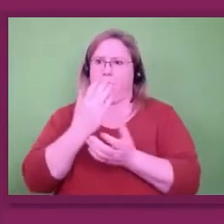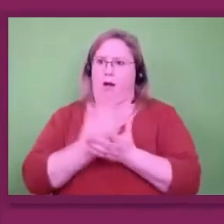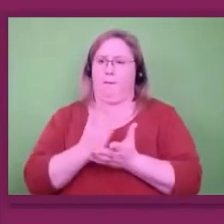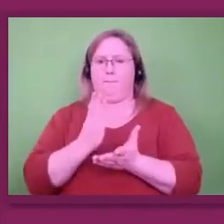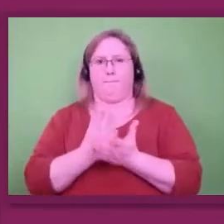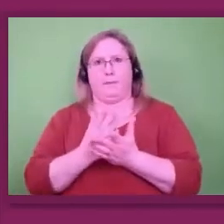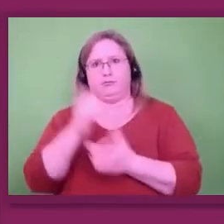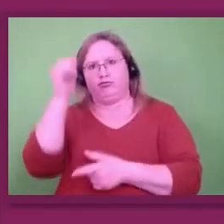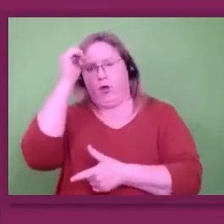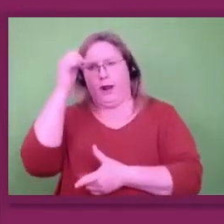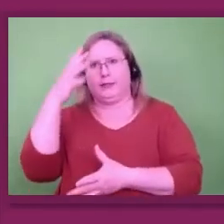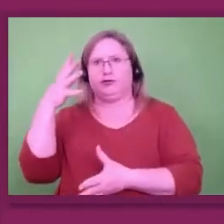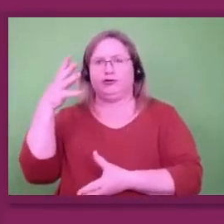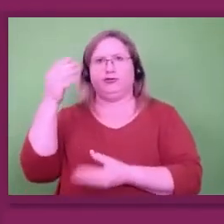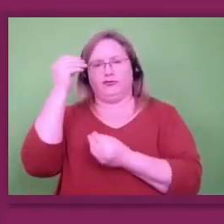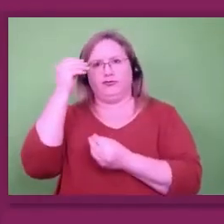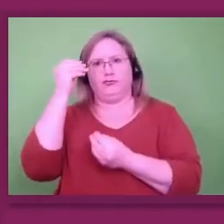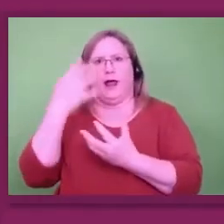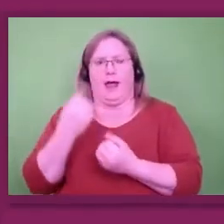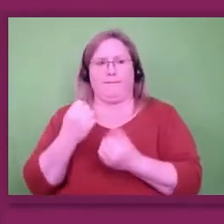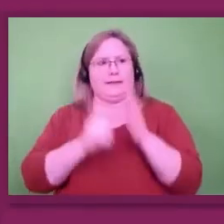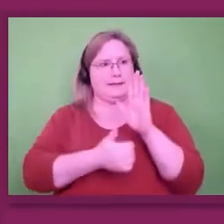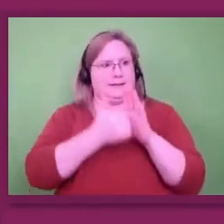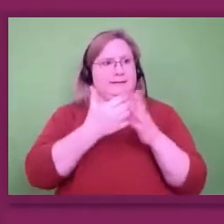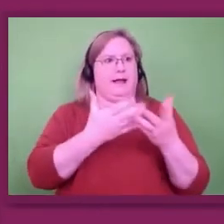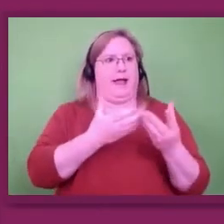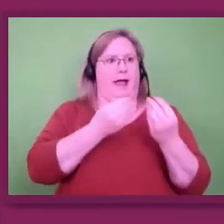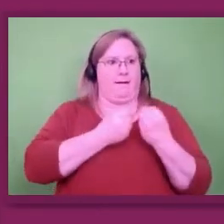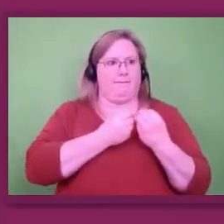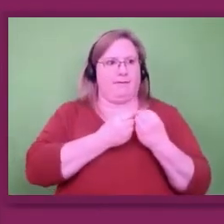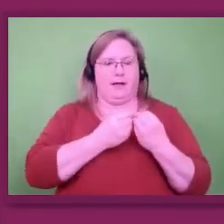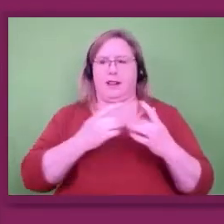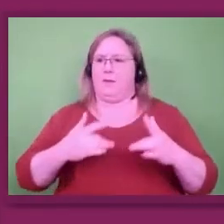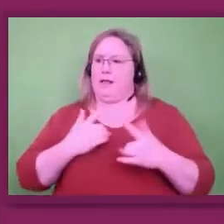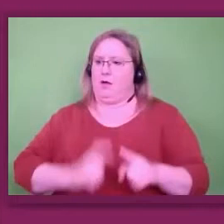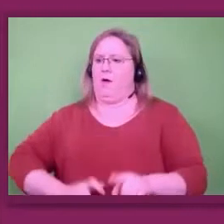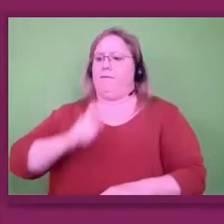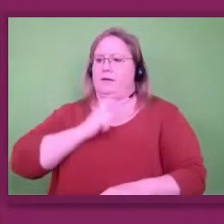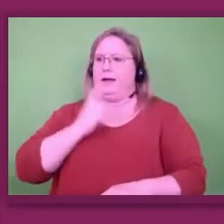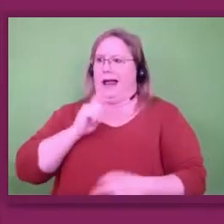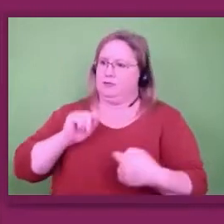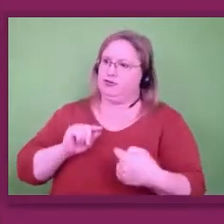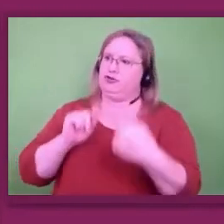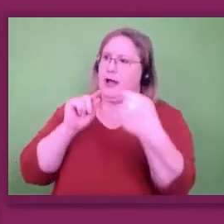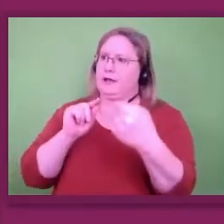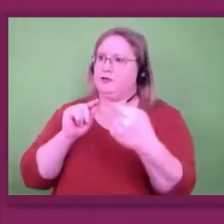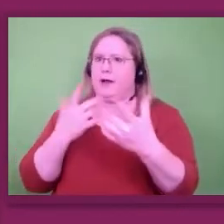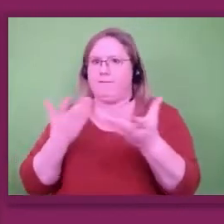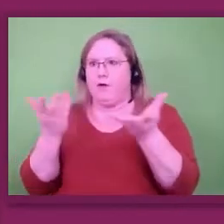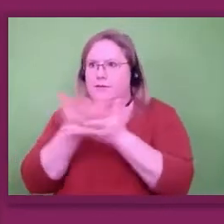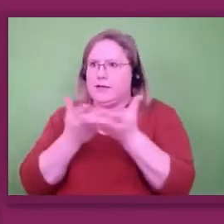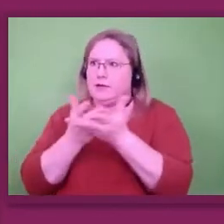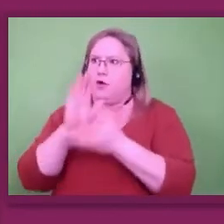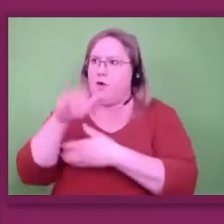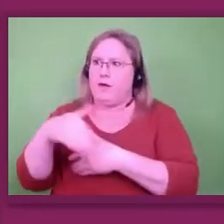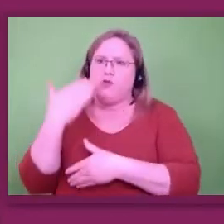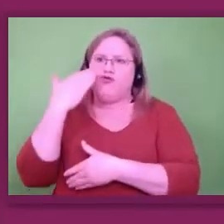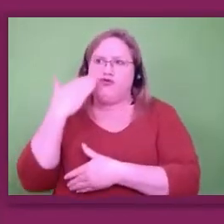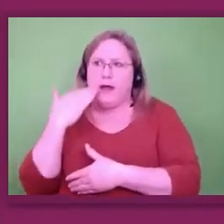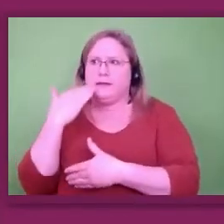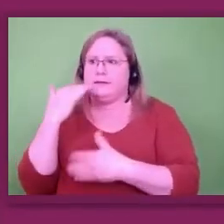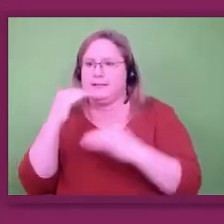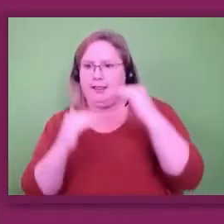skills to open the uncomfortable conversations about race. And it's about beginning to talk about it in a